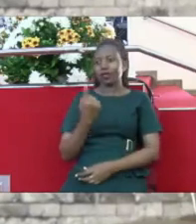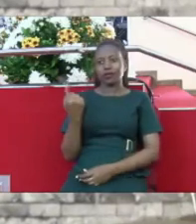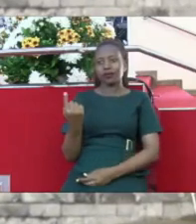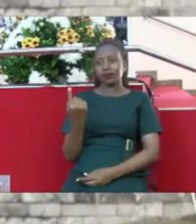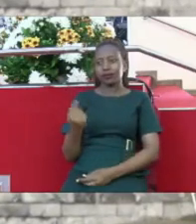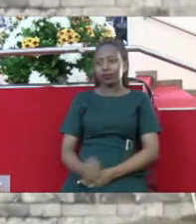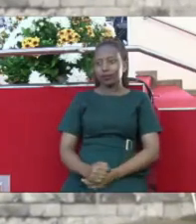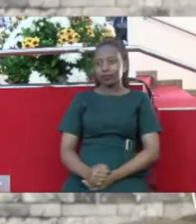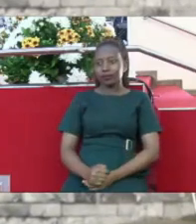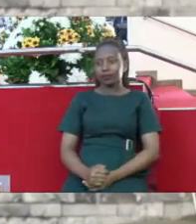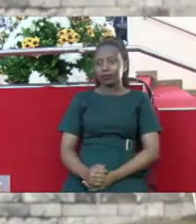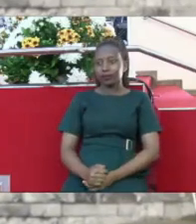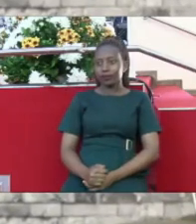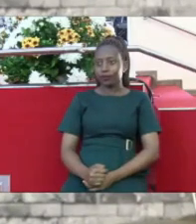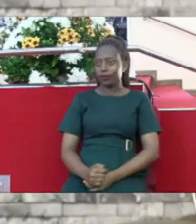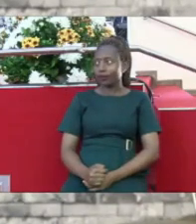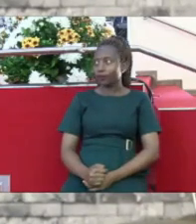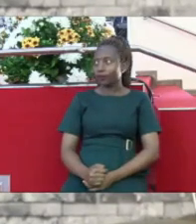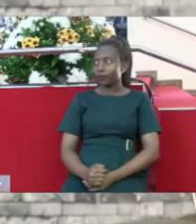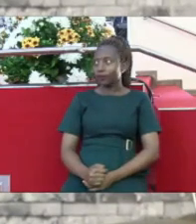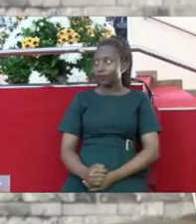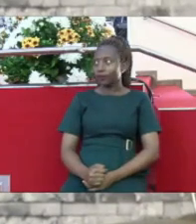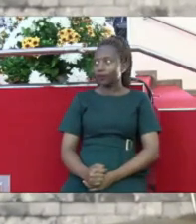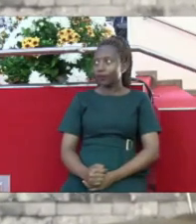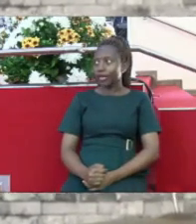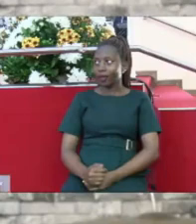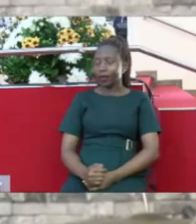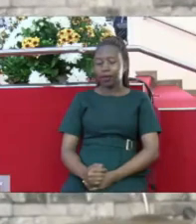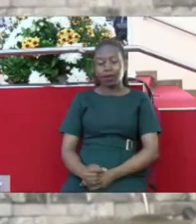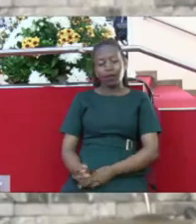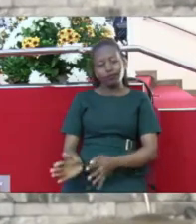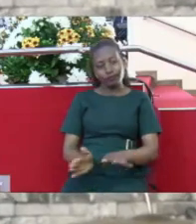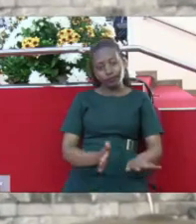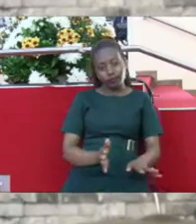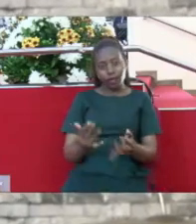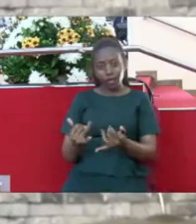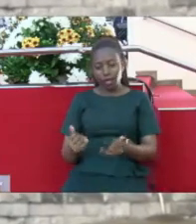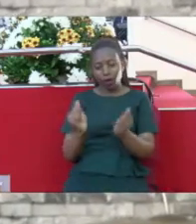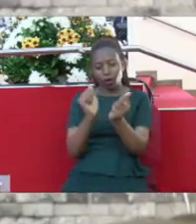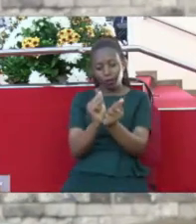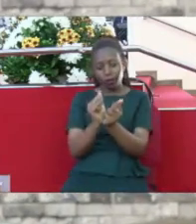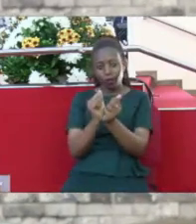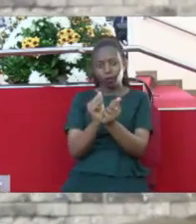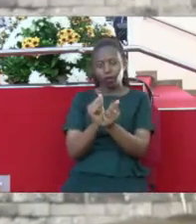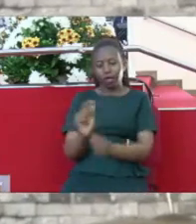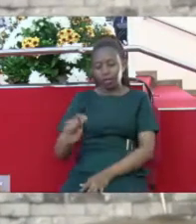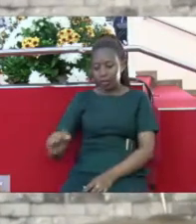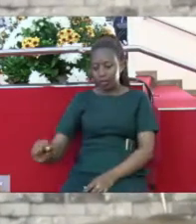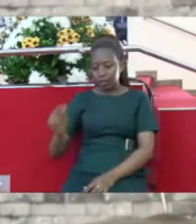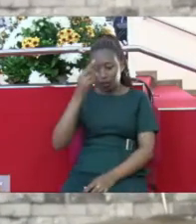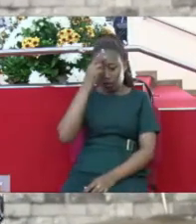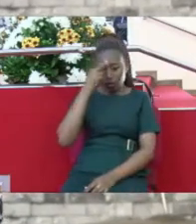tunajua ni kwa sababu ya imani tunaishi na tumewekwa haki. And so Paul comes to us as he writes to the Roman church. Paulo anakuja